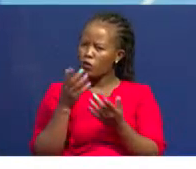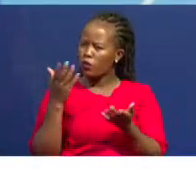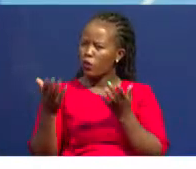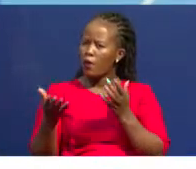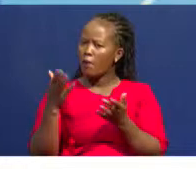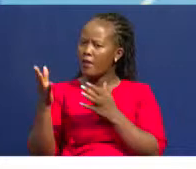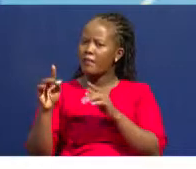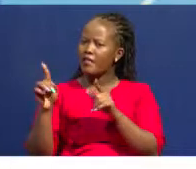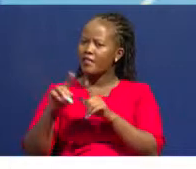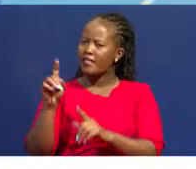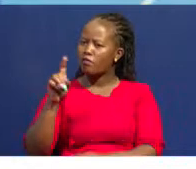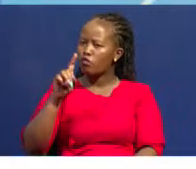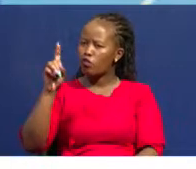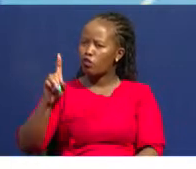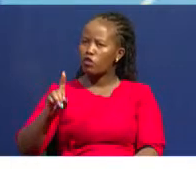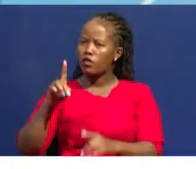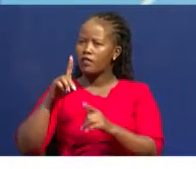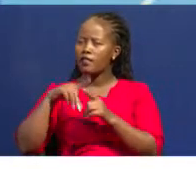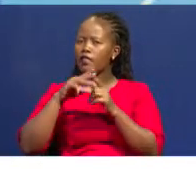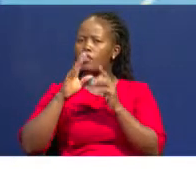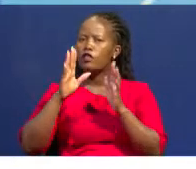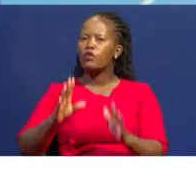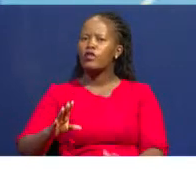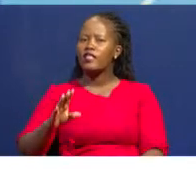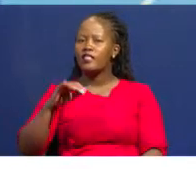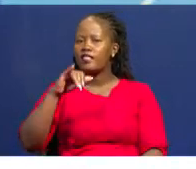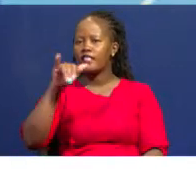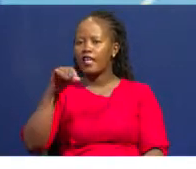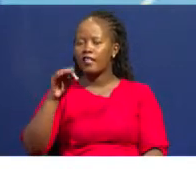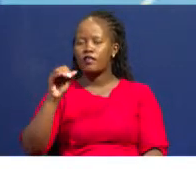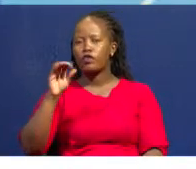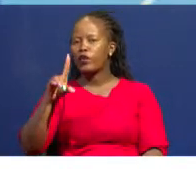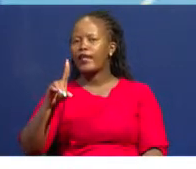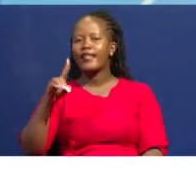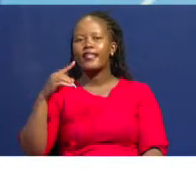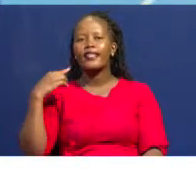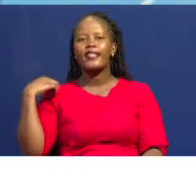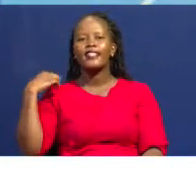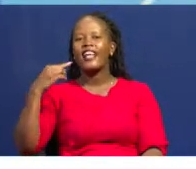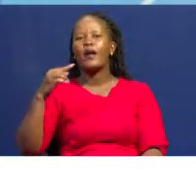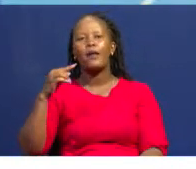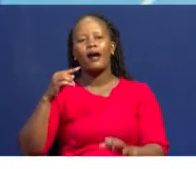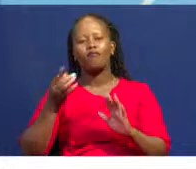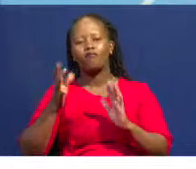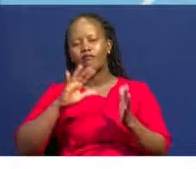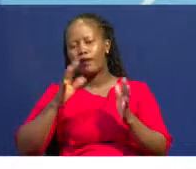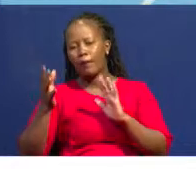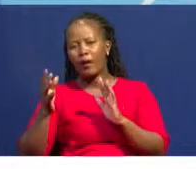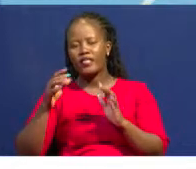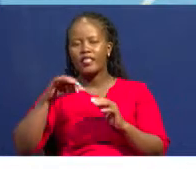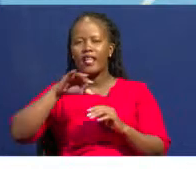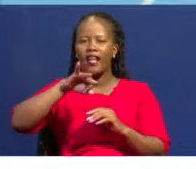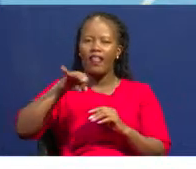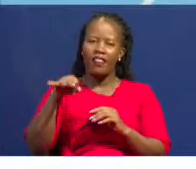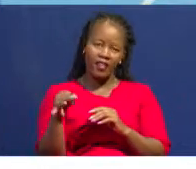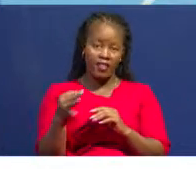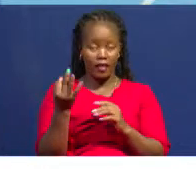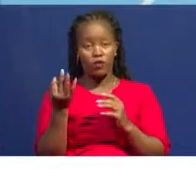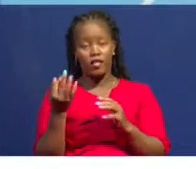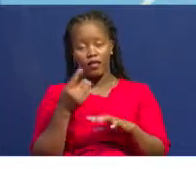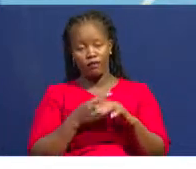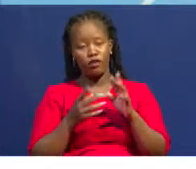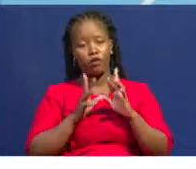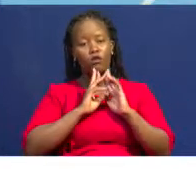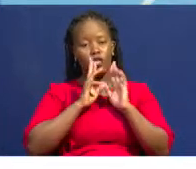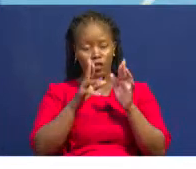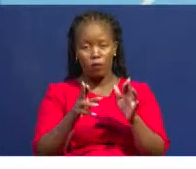to Engineer Joel, where are we in terms of statistics? On average, it's about 3,000 from the reports that we